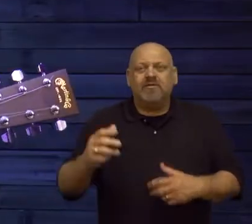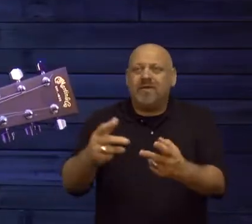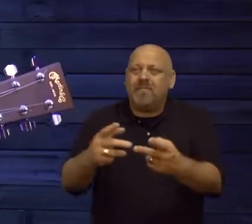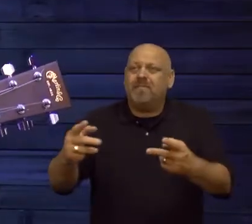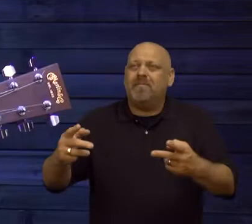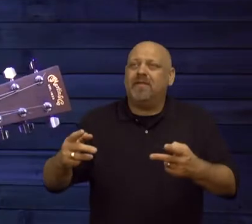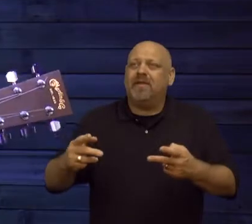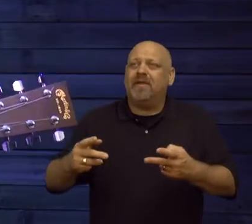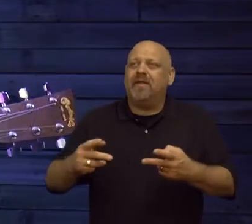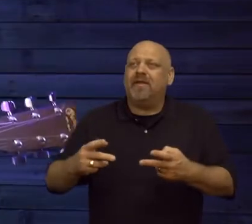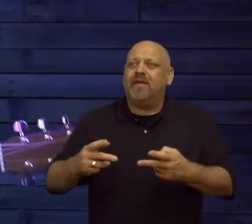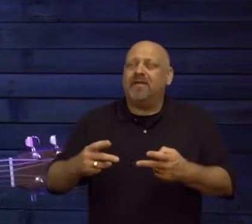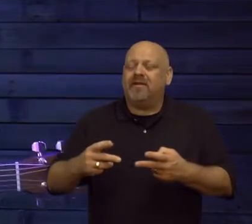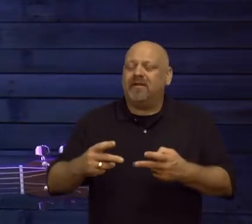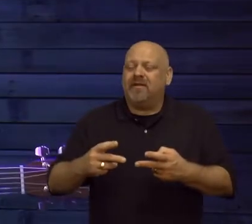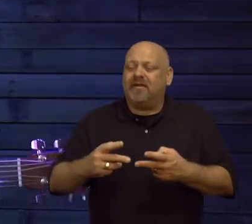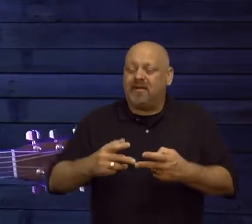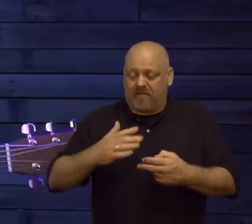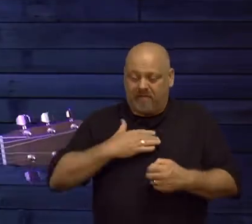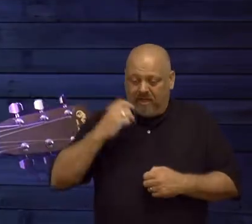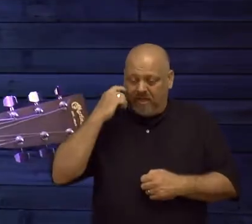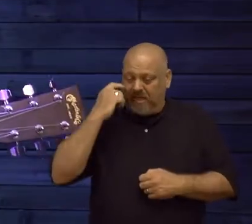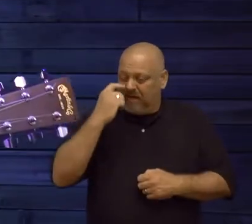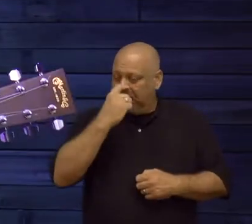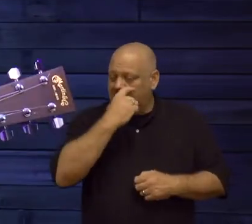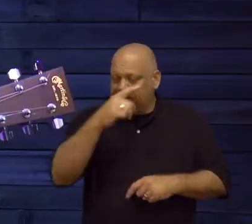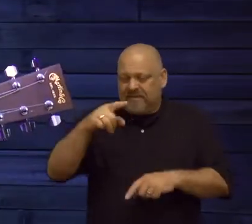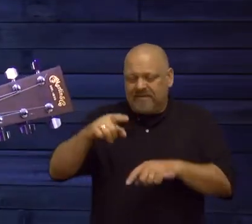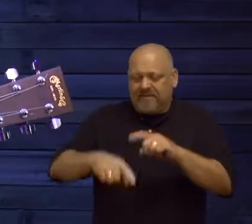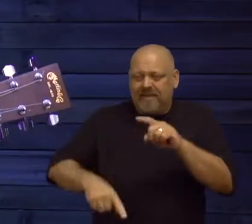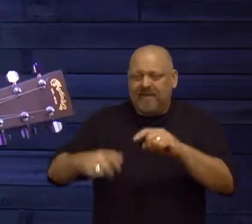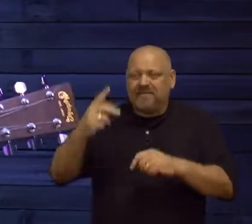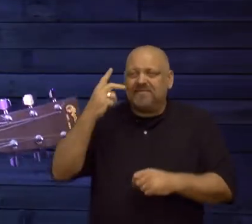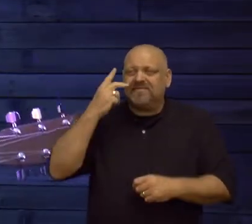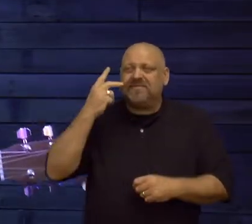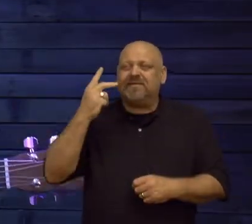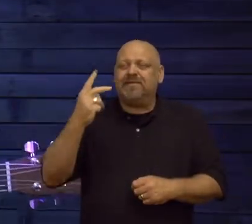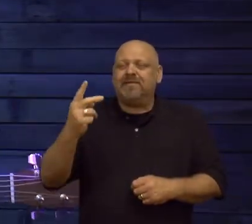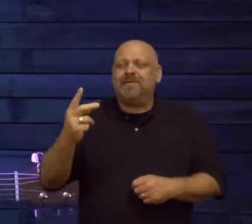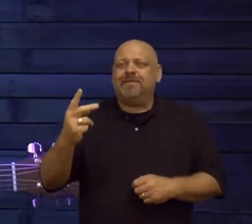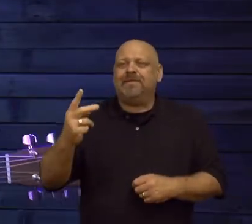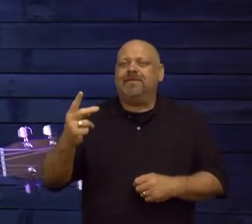There's a place my eyes can't see.